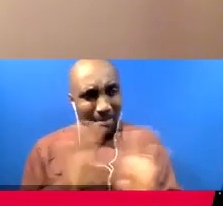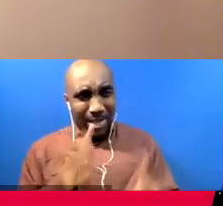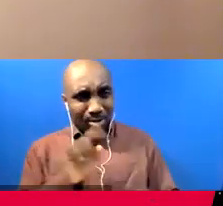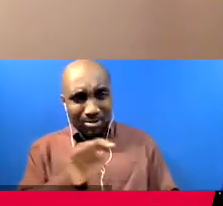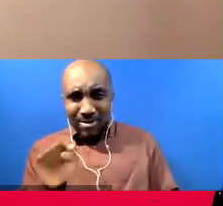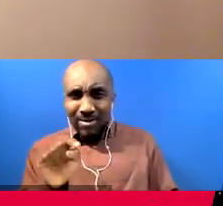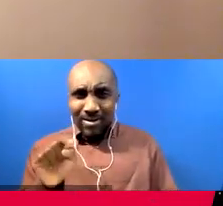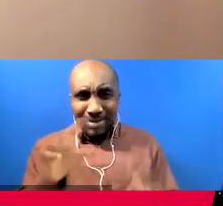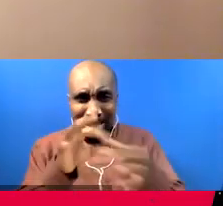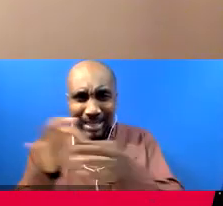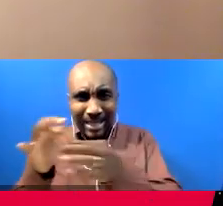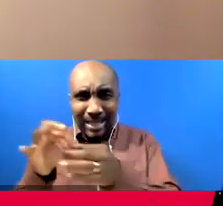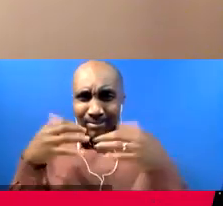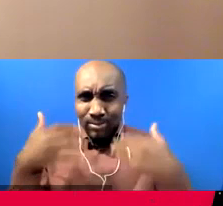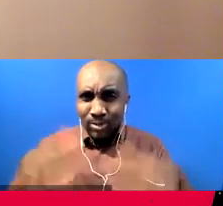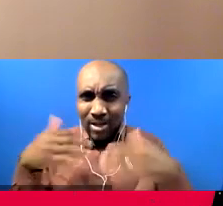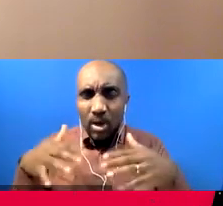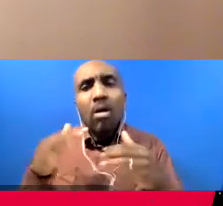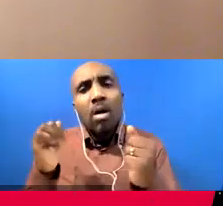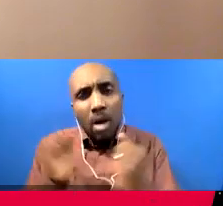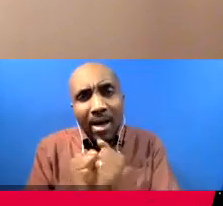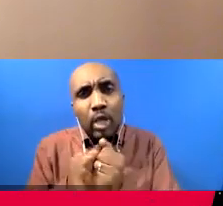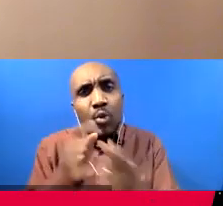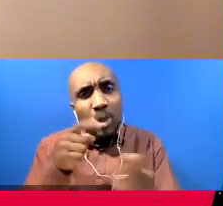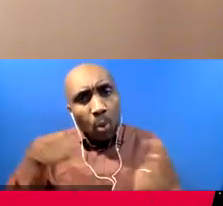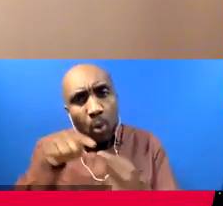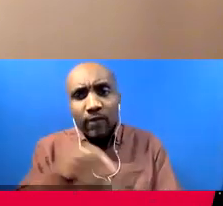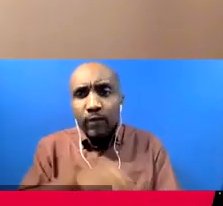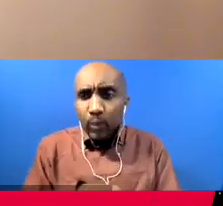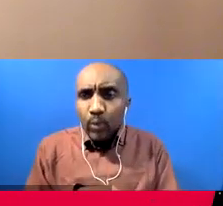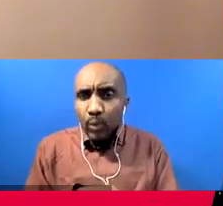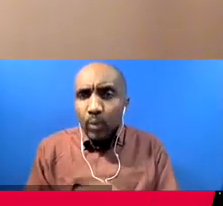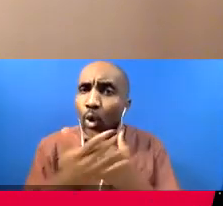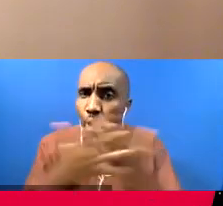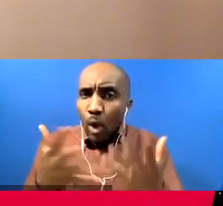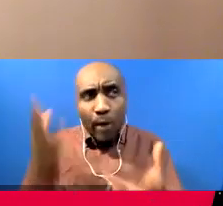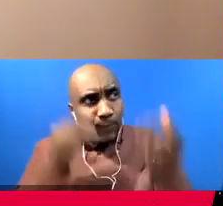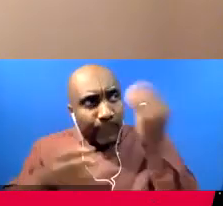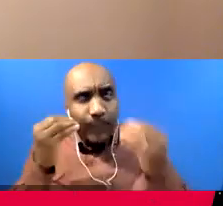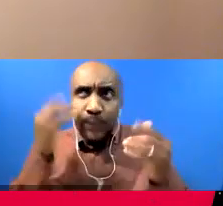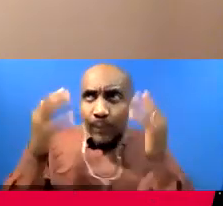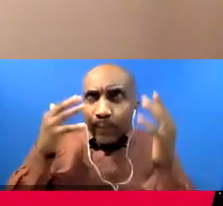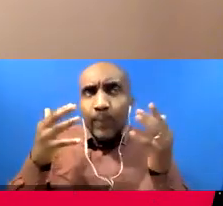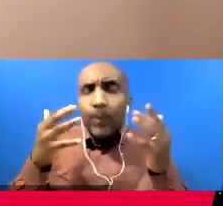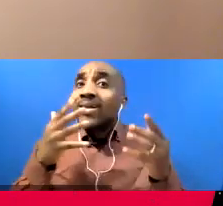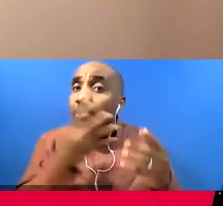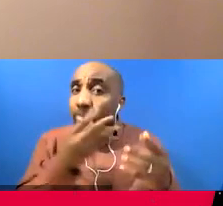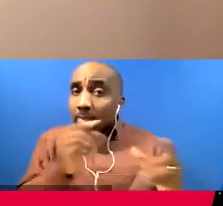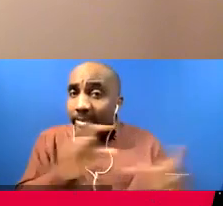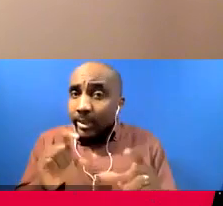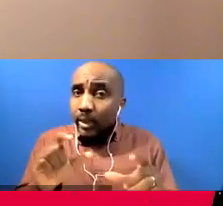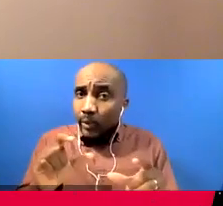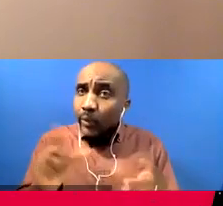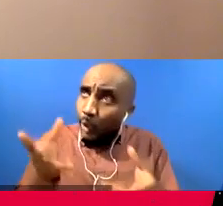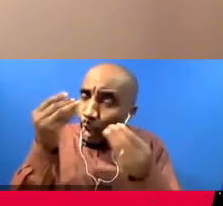wonderful time moderating this panel. It's great. And you know, I think I completely agree with all of you. There's numerous lessons to be learned